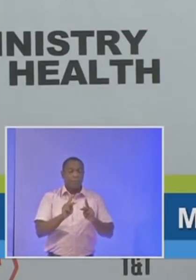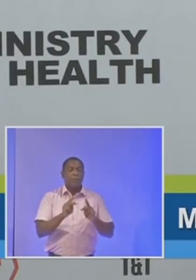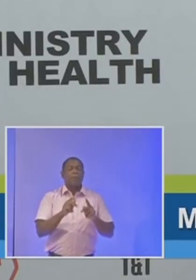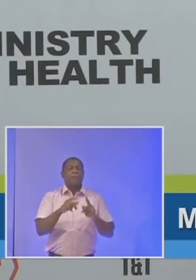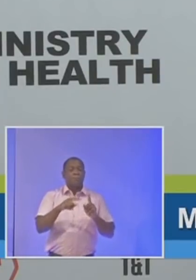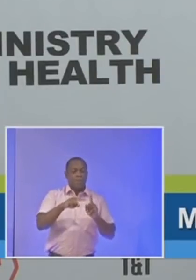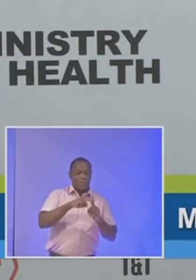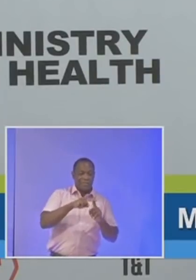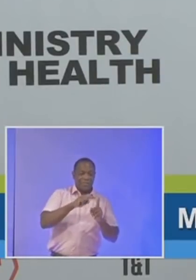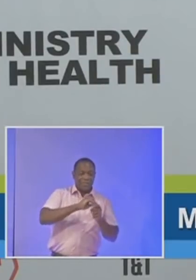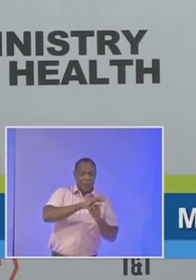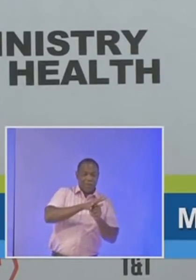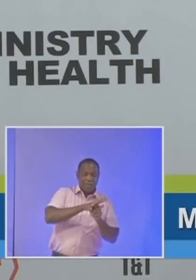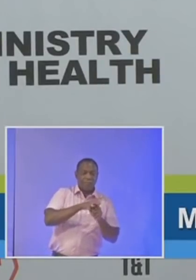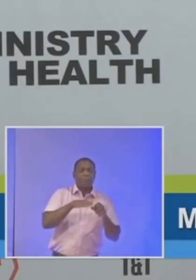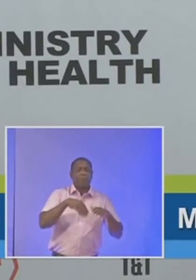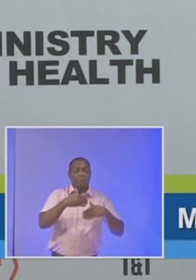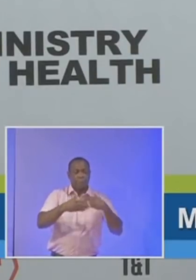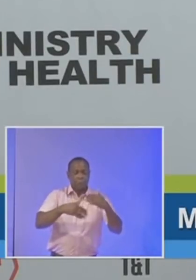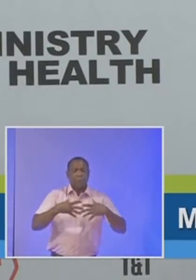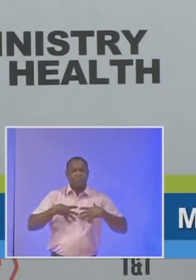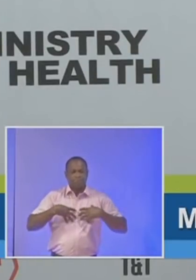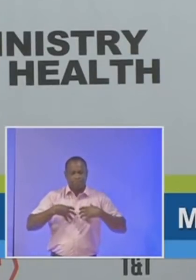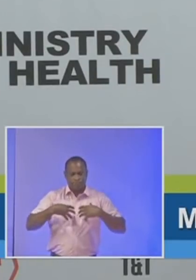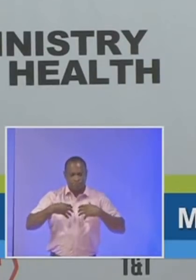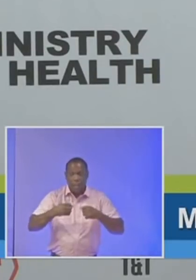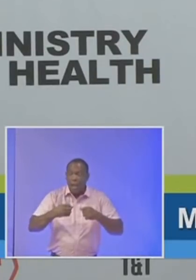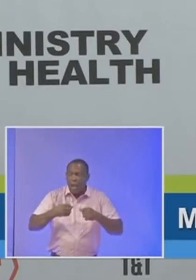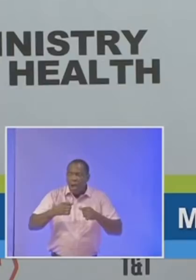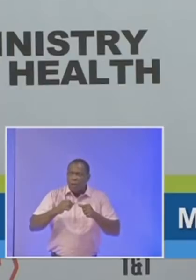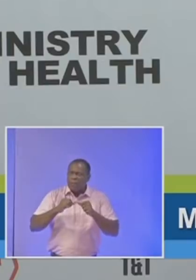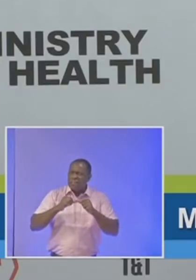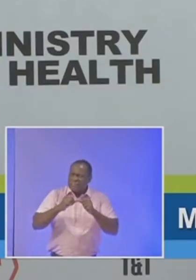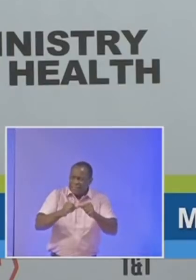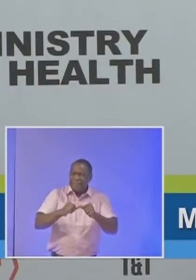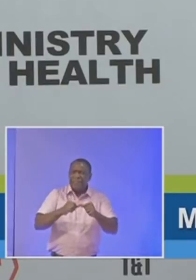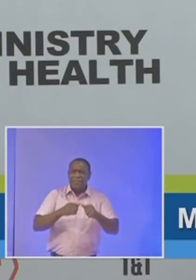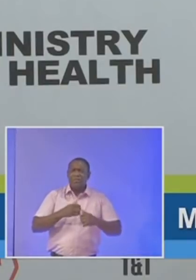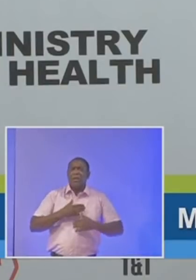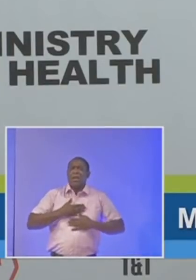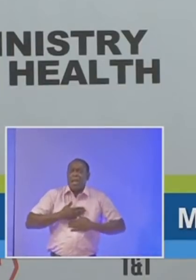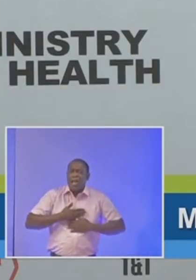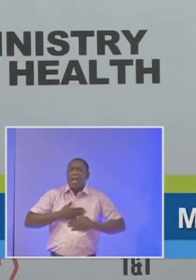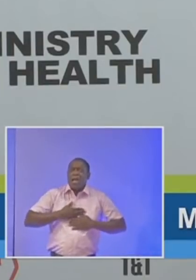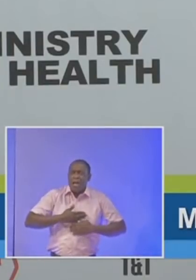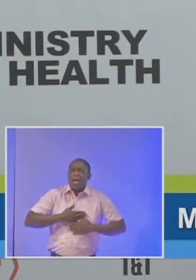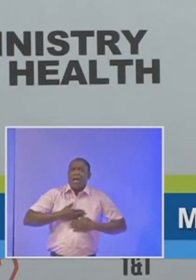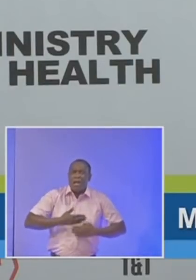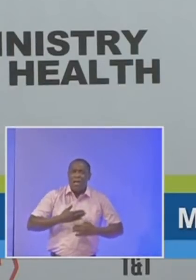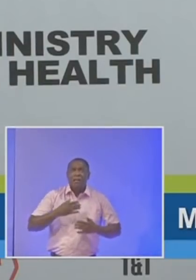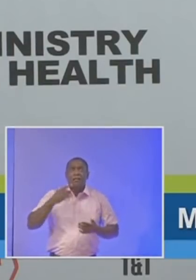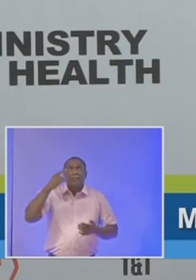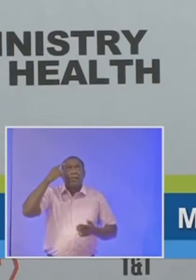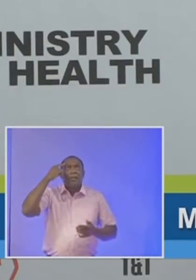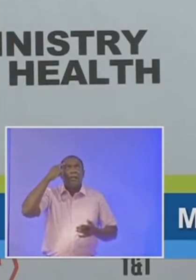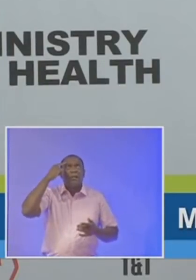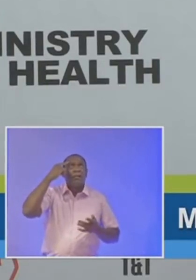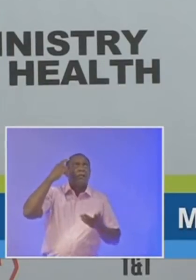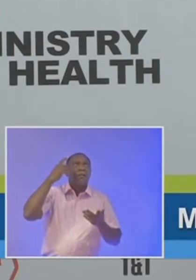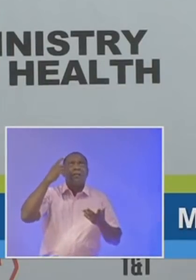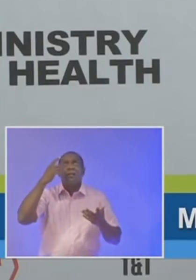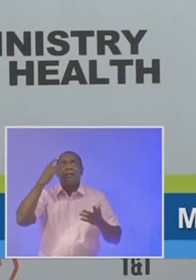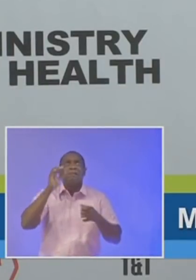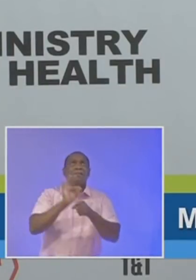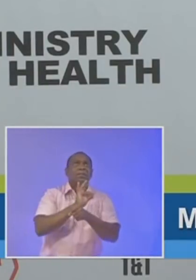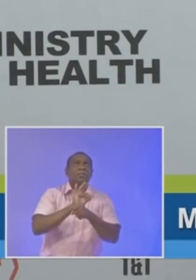Some of the common symptoms patients experience include shortness of breath, cognitive dysfunction, also known as brain